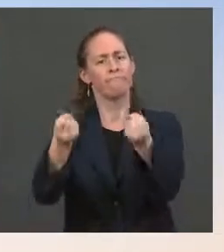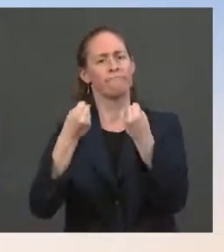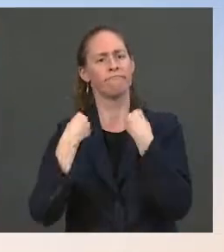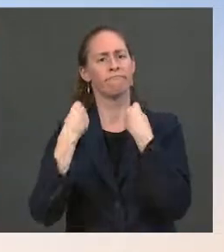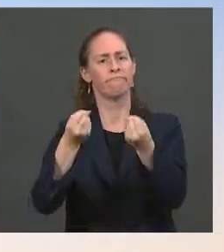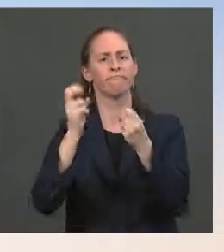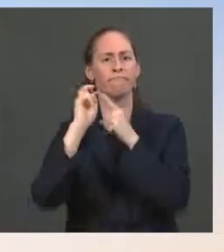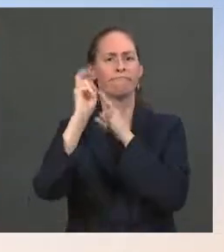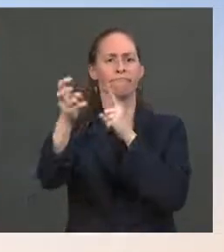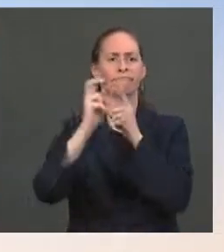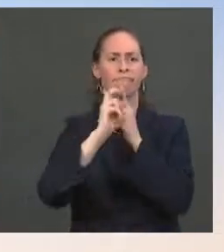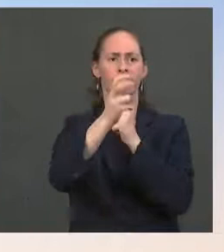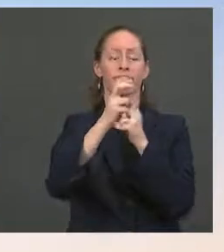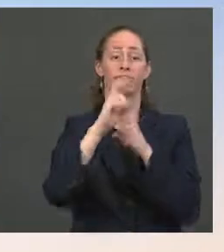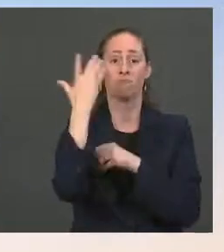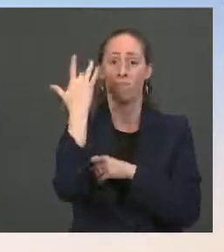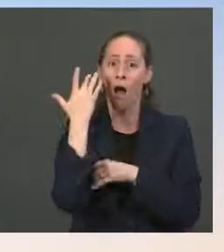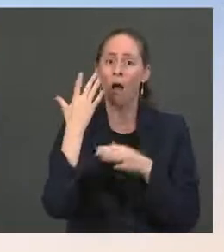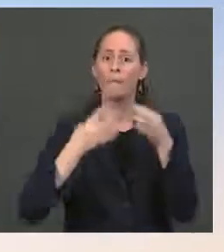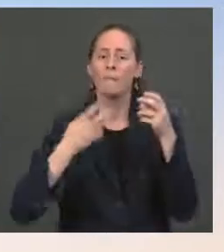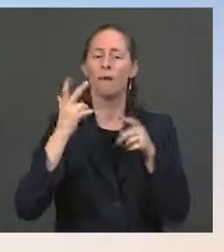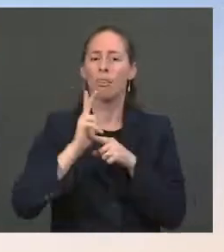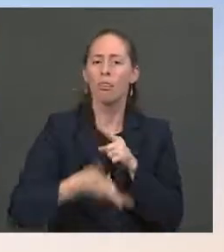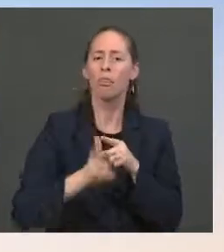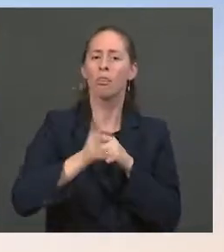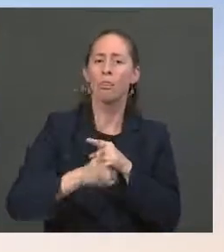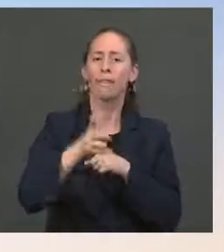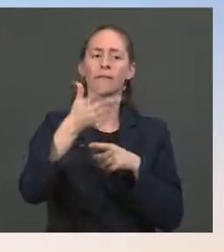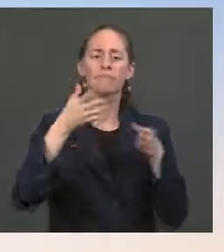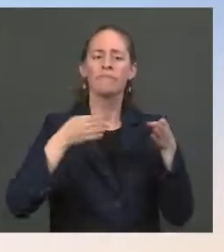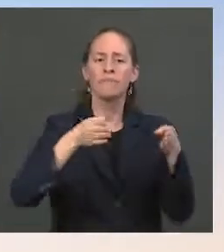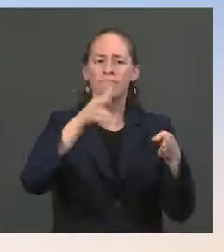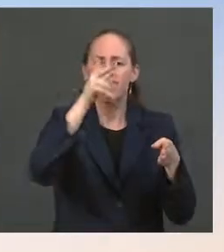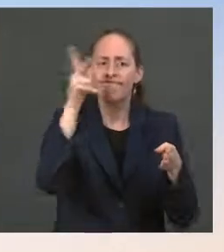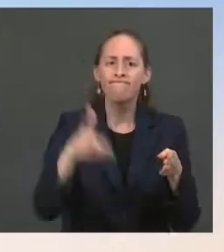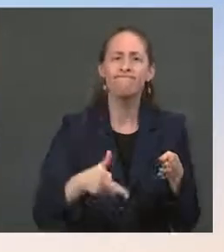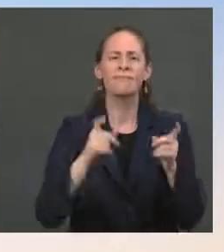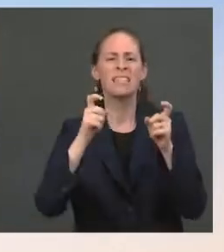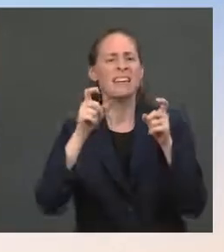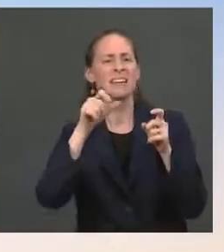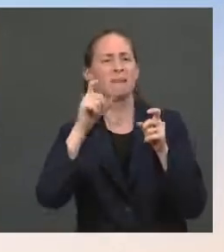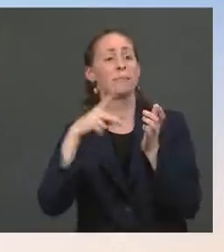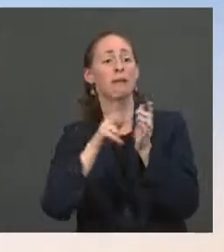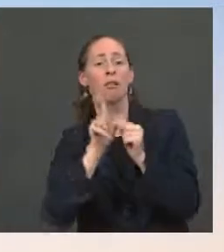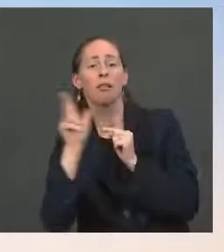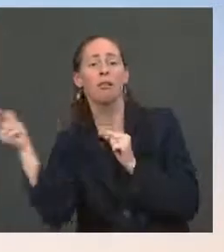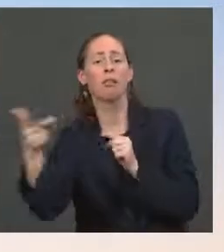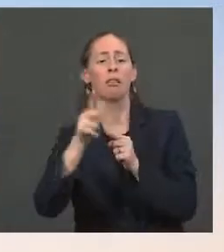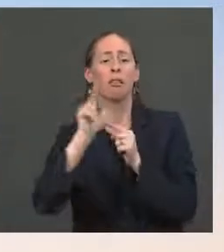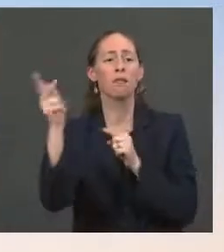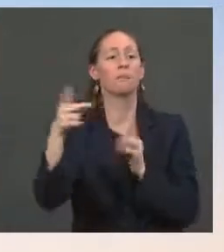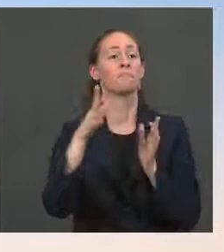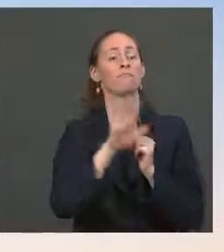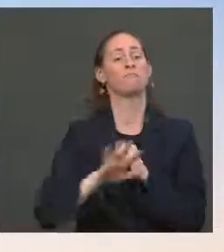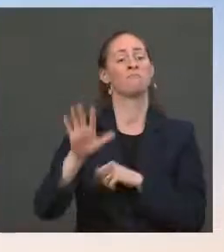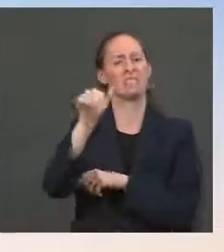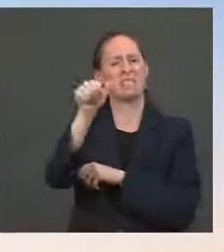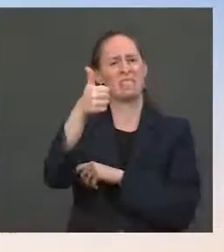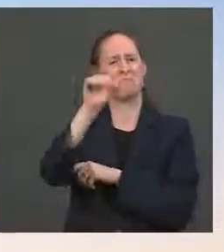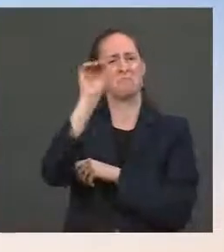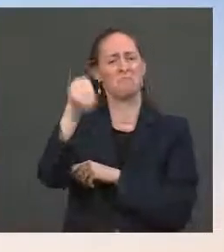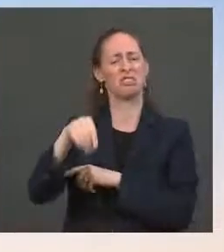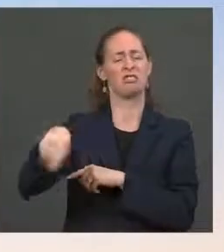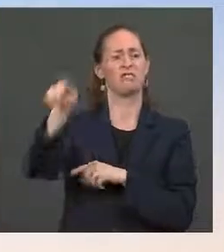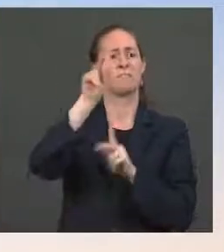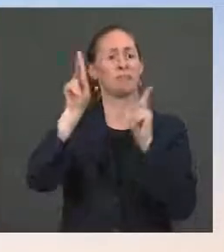day. Almost 10% of people in Michigan don't have broadband access. That is really something that will help level the playing field for people, whether they're in